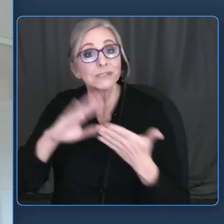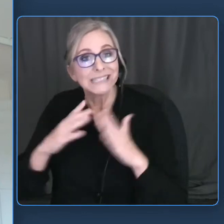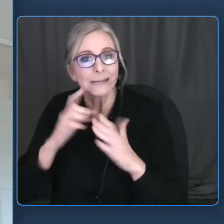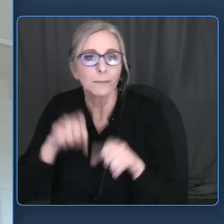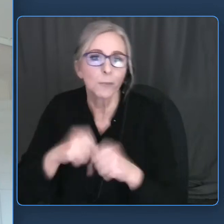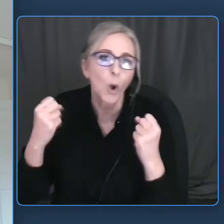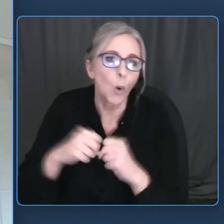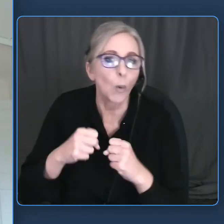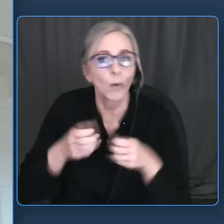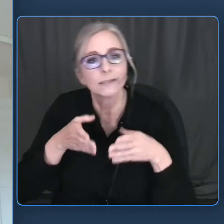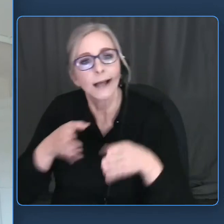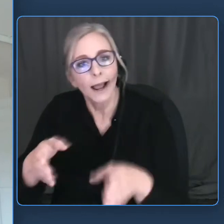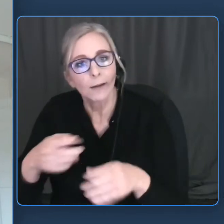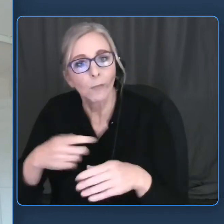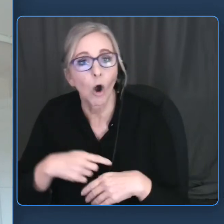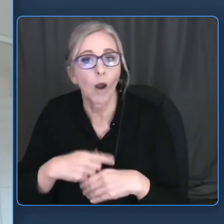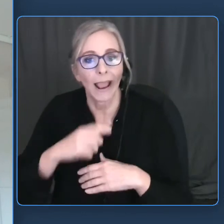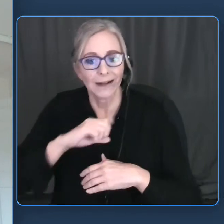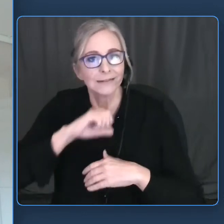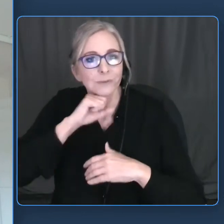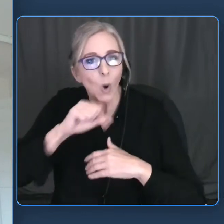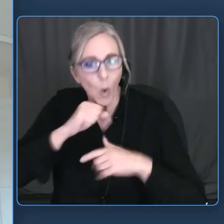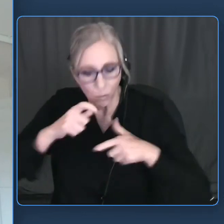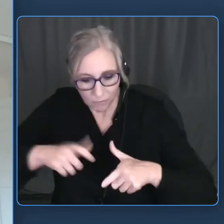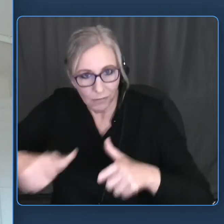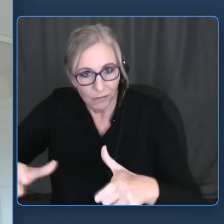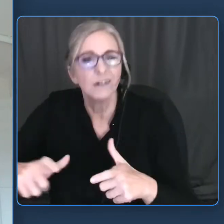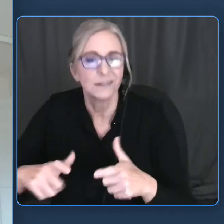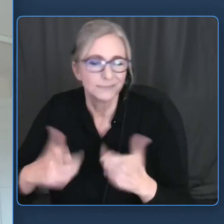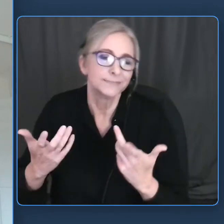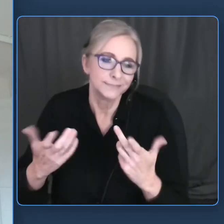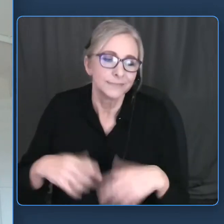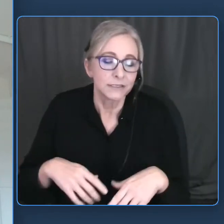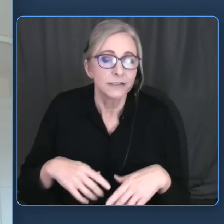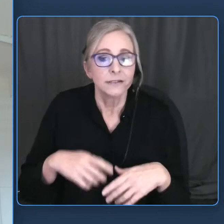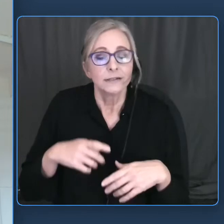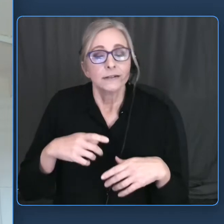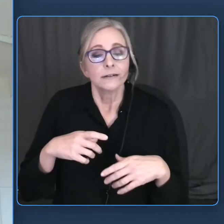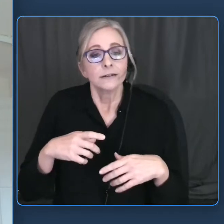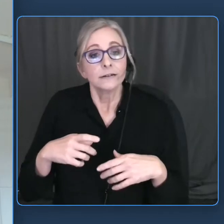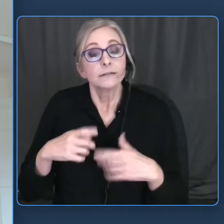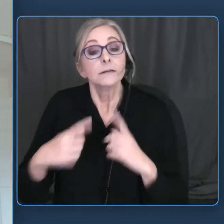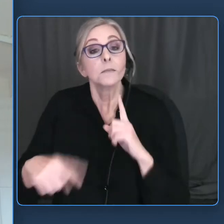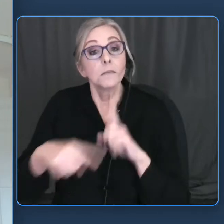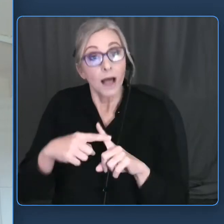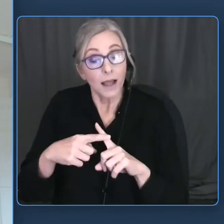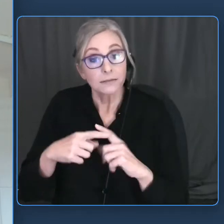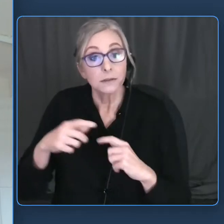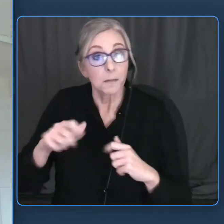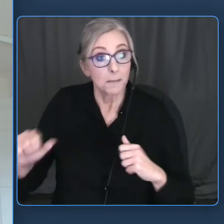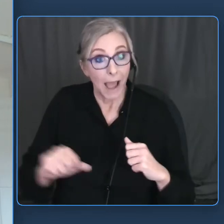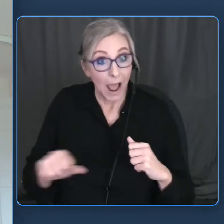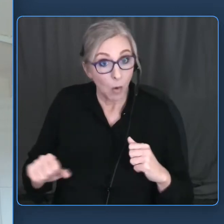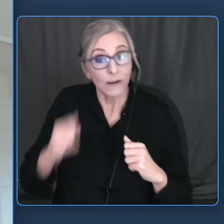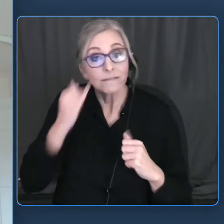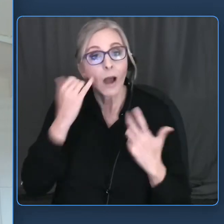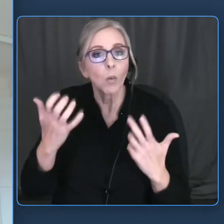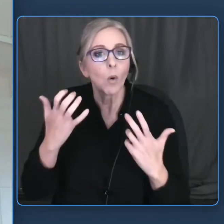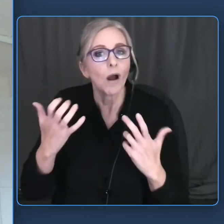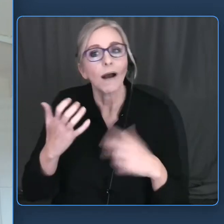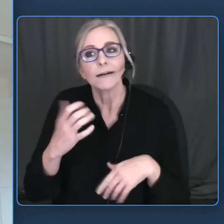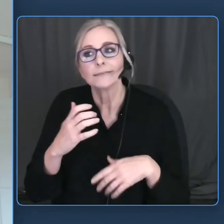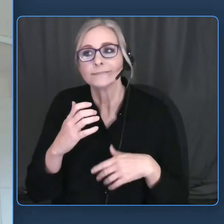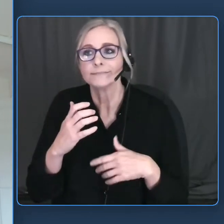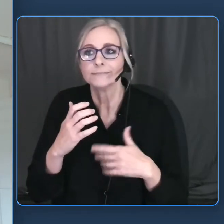broken sidewalks and cobblestones. And I also use a power wheelchair if I want some